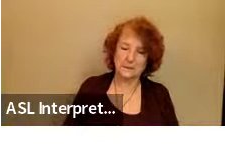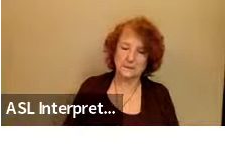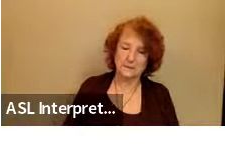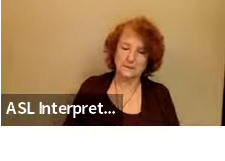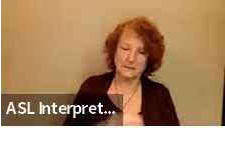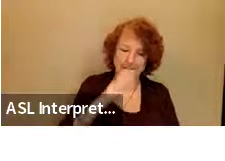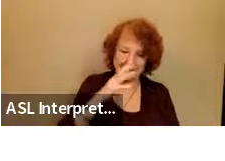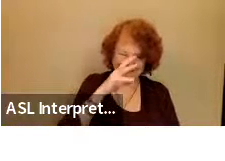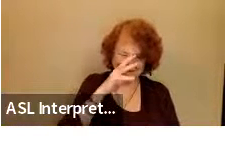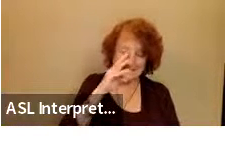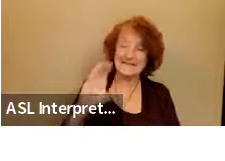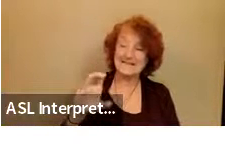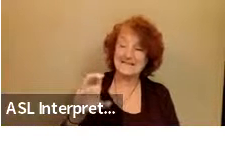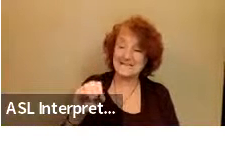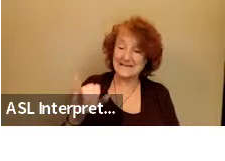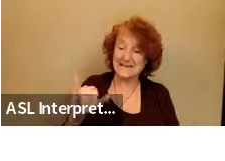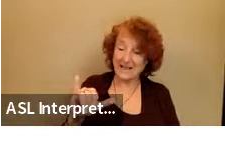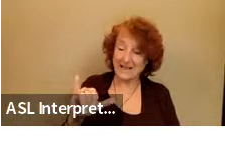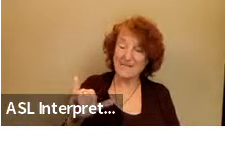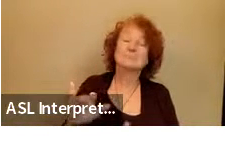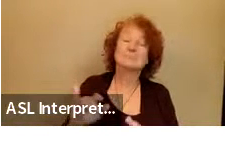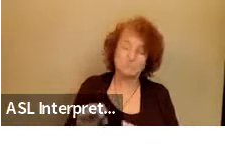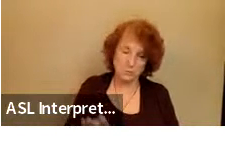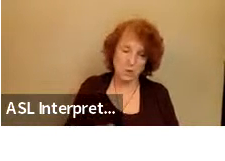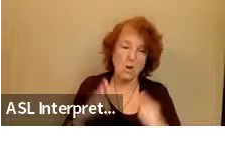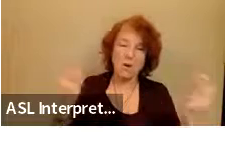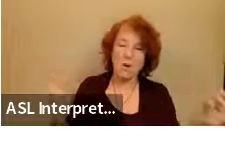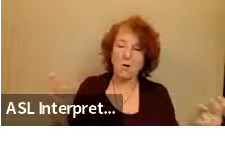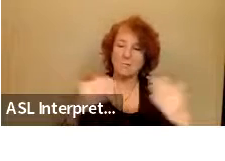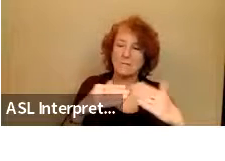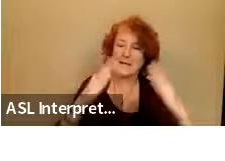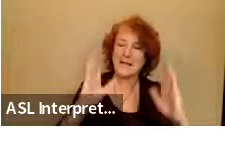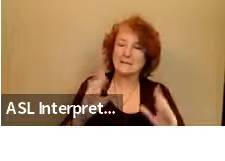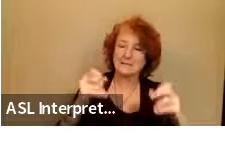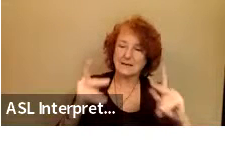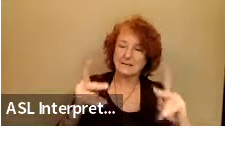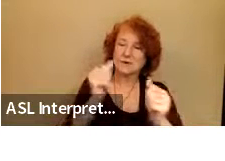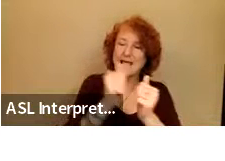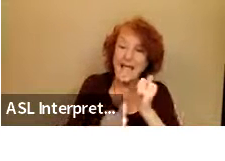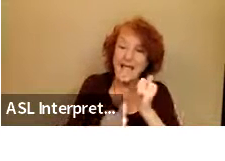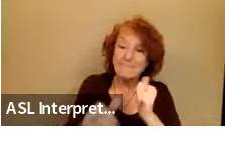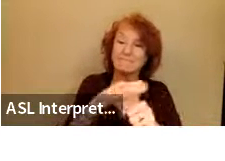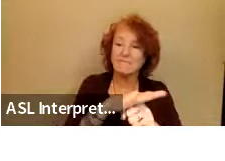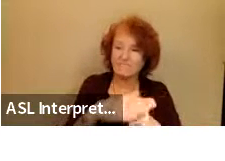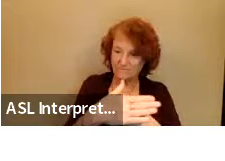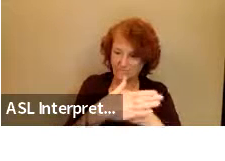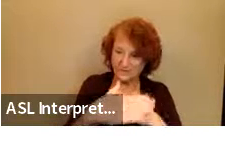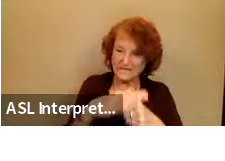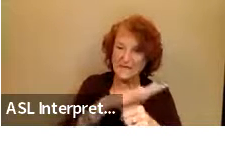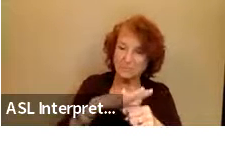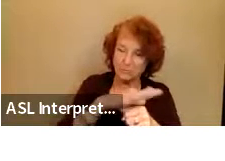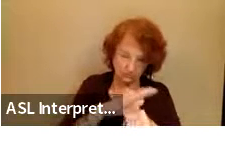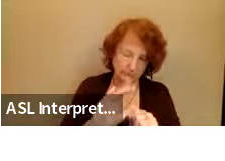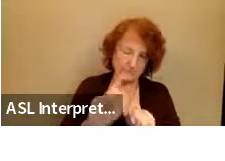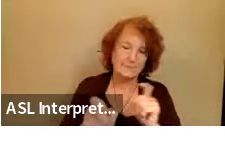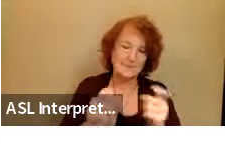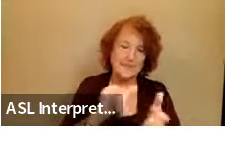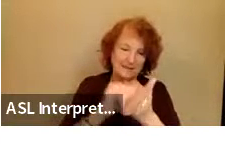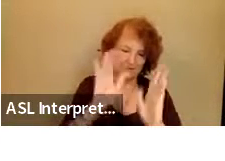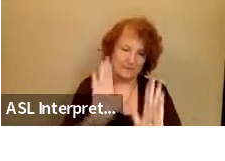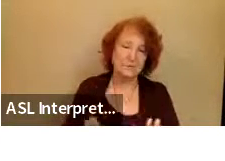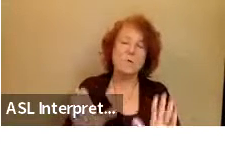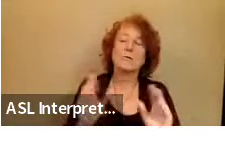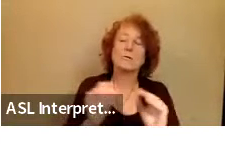The City of Yes initiative would unlock housing opportunities in every neighborhood and give New Yorkers more housing choices.